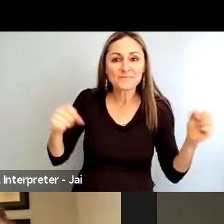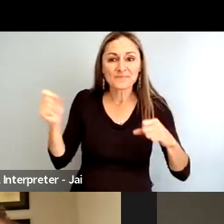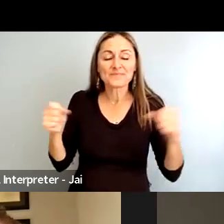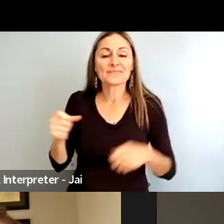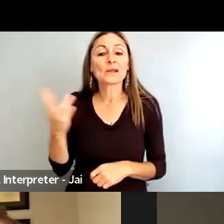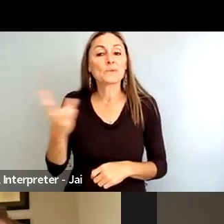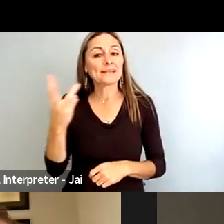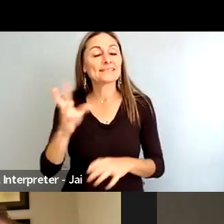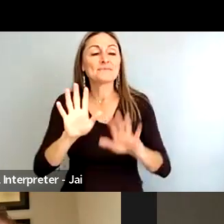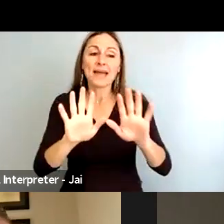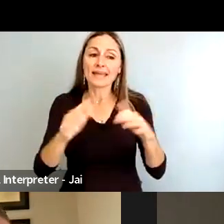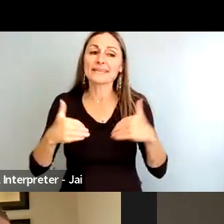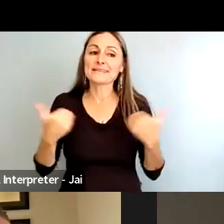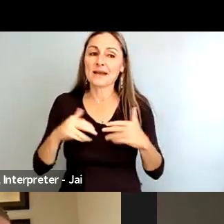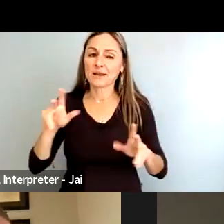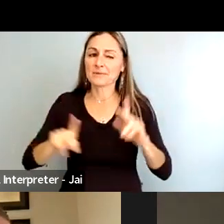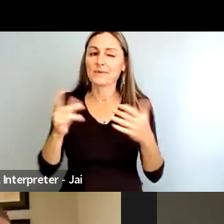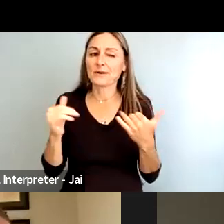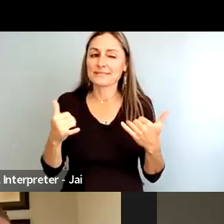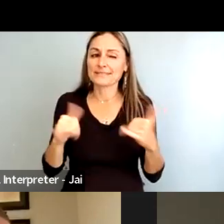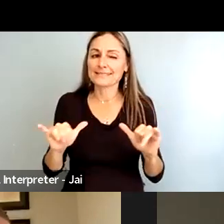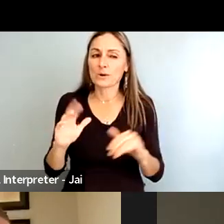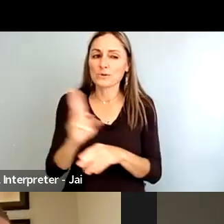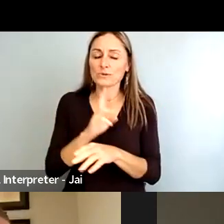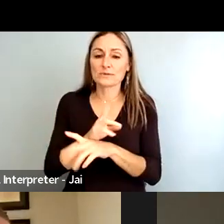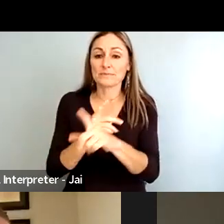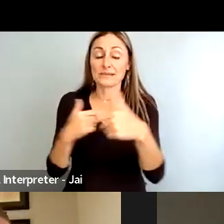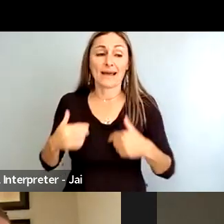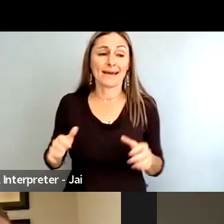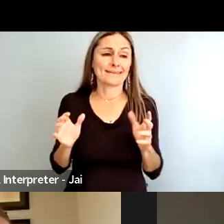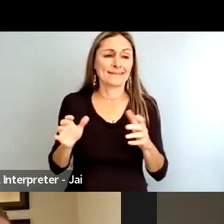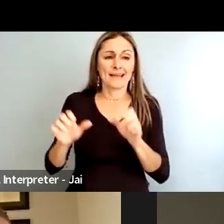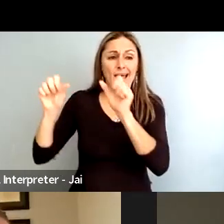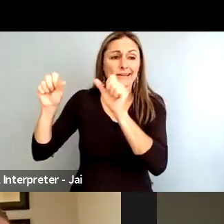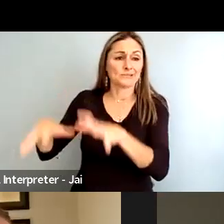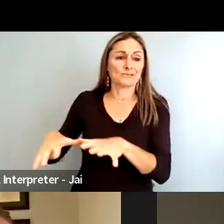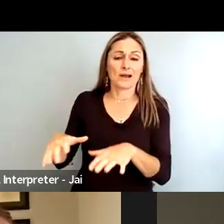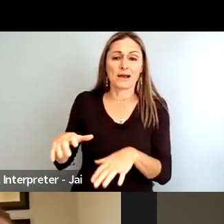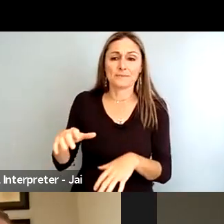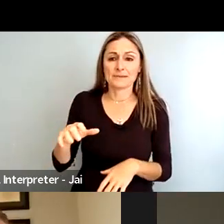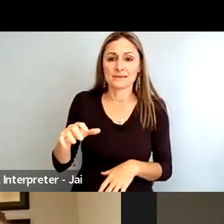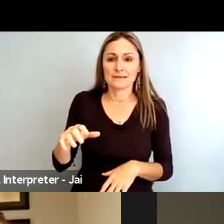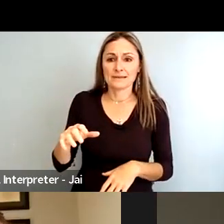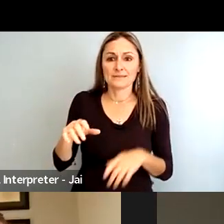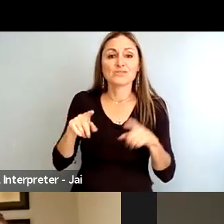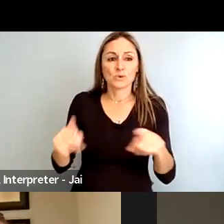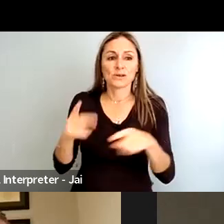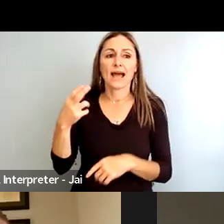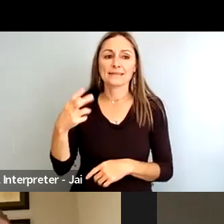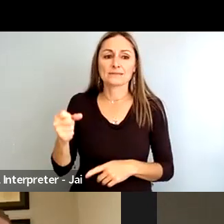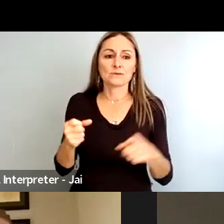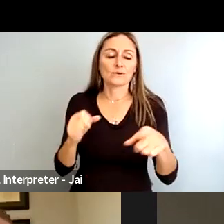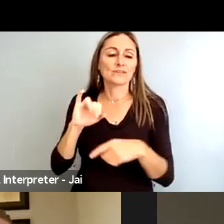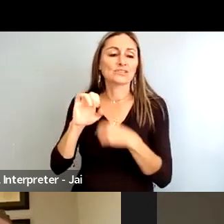younger people are apparently still using it, but I definitely dropped it like once I think I dropped it in high school. Yeah, same thing